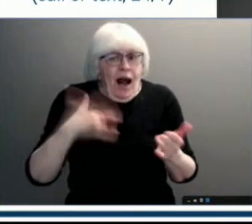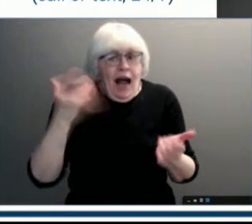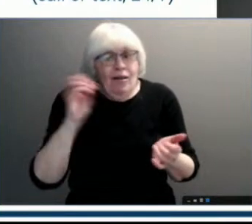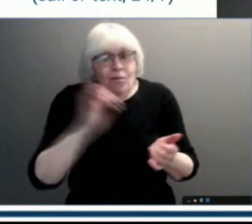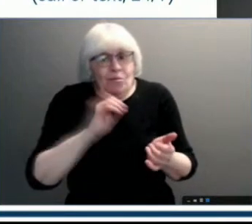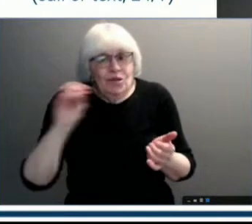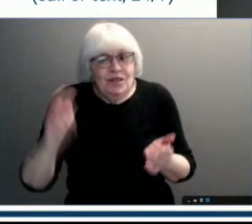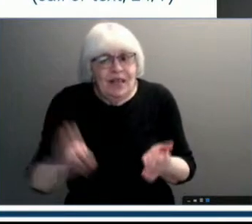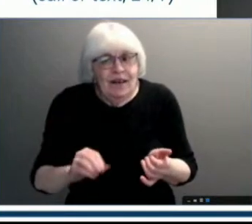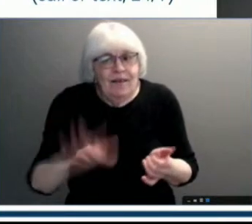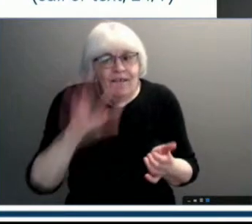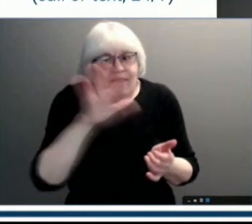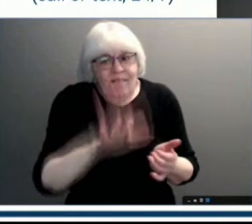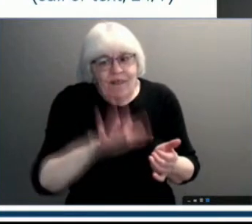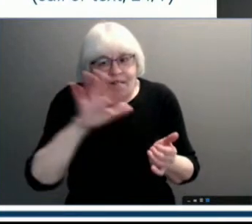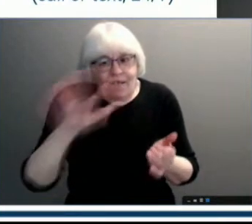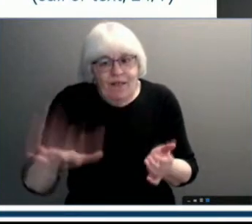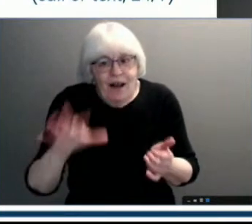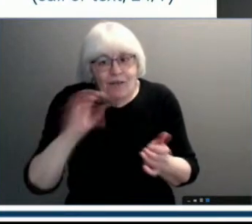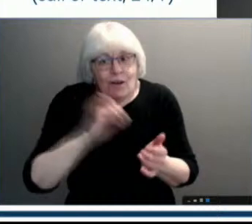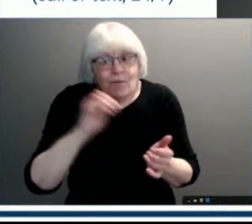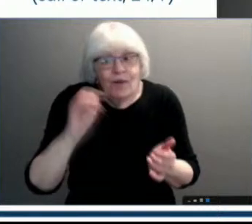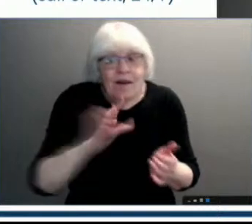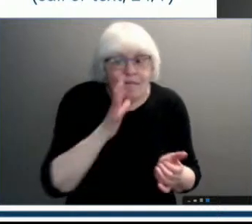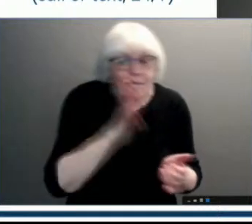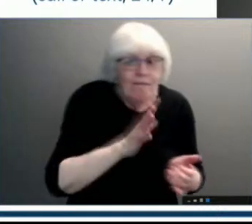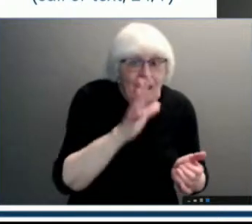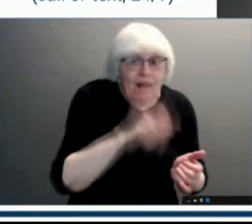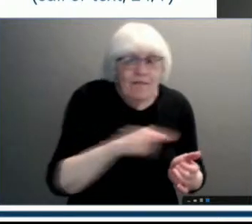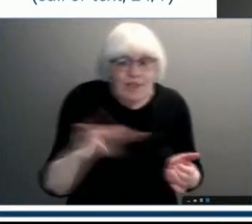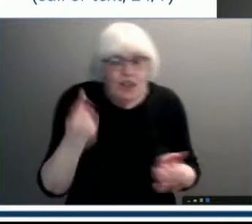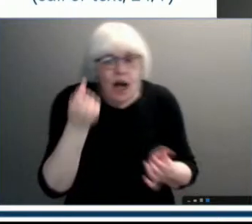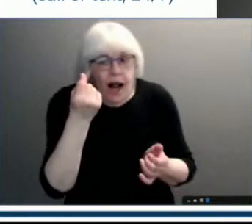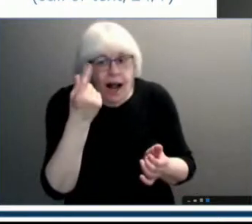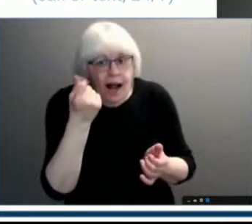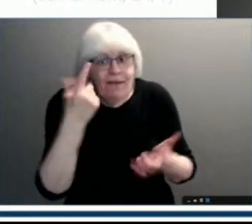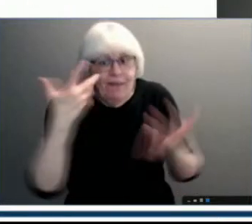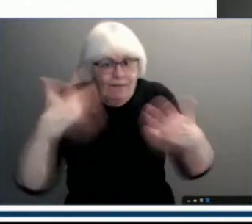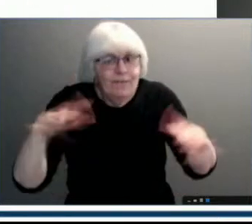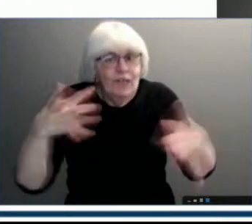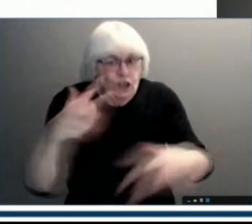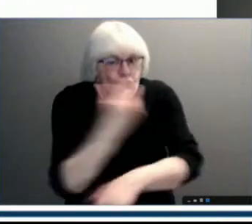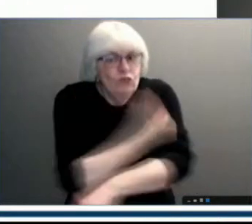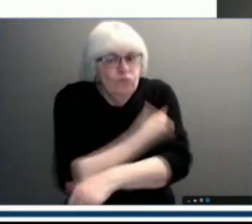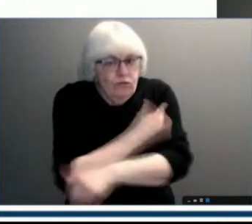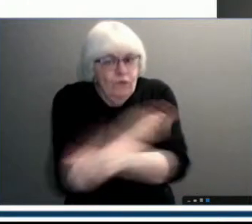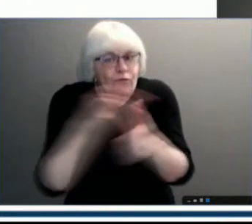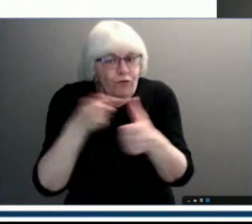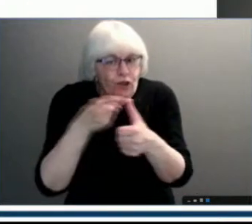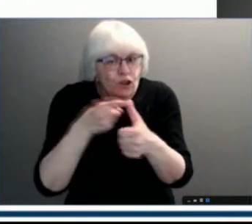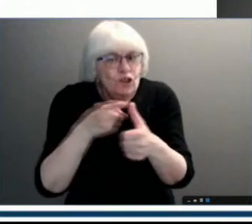to 11-year-olds who are eligible have gotten their first dose. We certainly had capacity to do more than that.